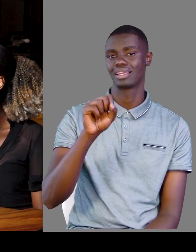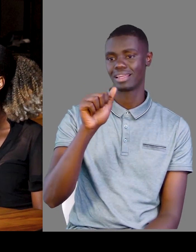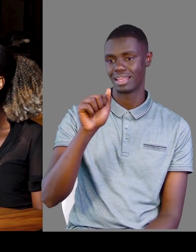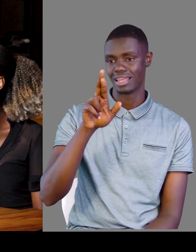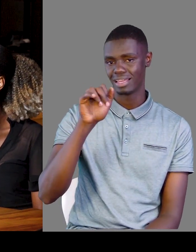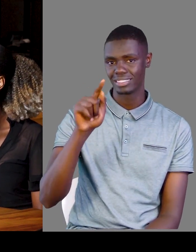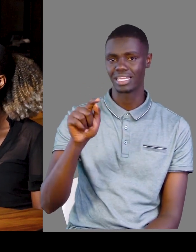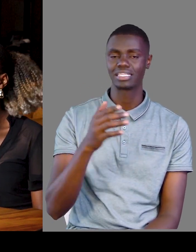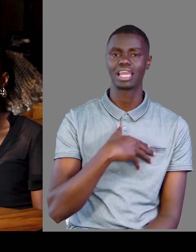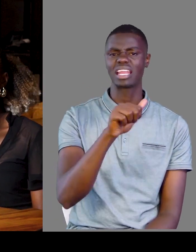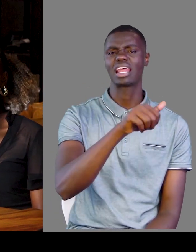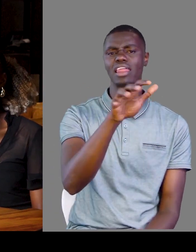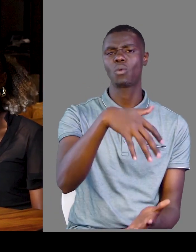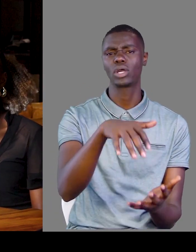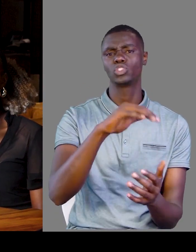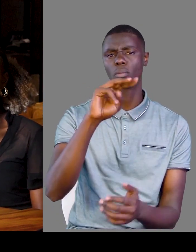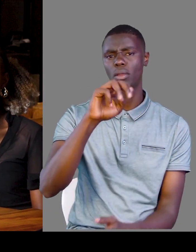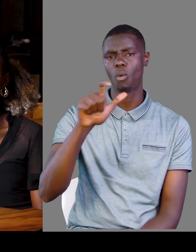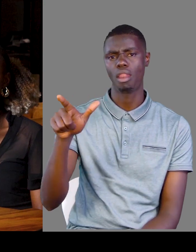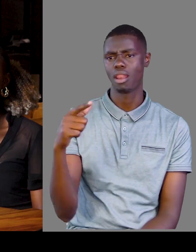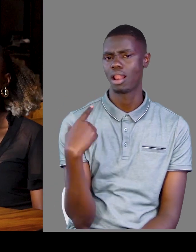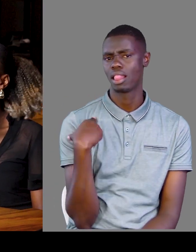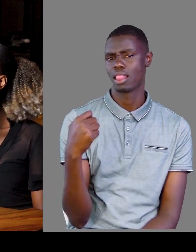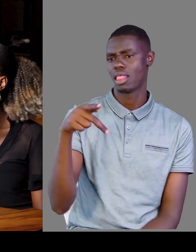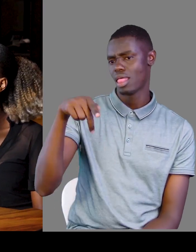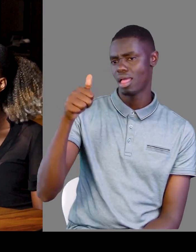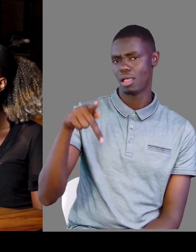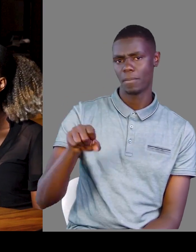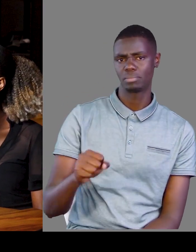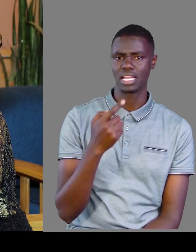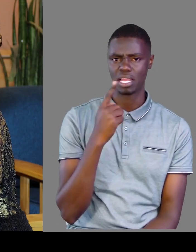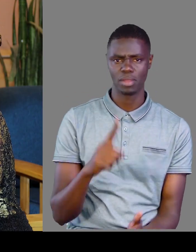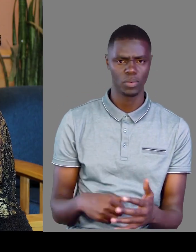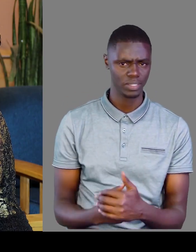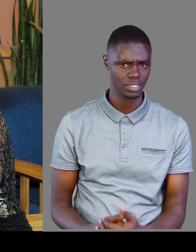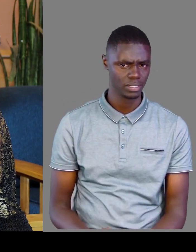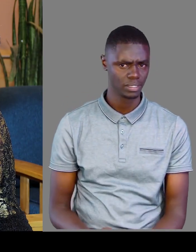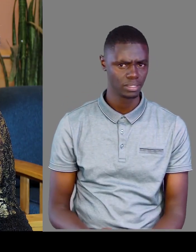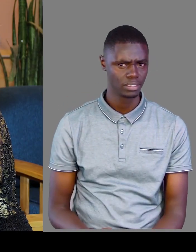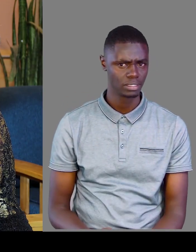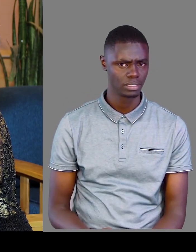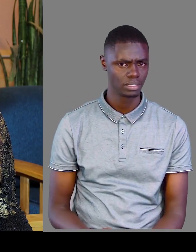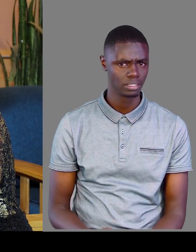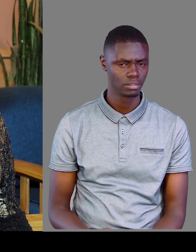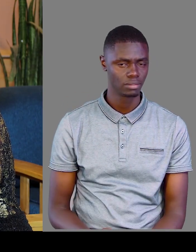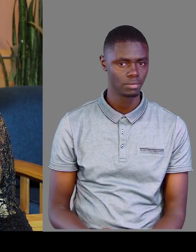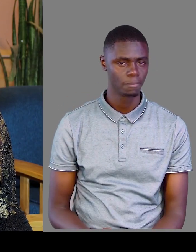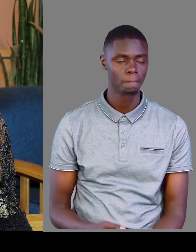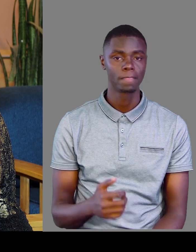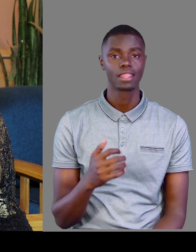Service Center and New Musaka Shopping Mall. Nice. So the other day, Paps told me, hey bro,